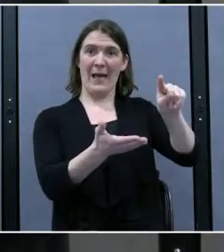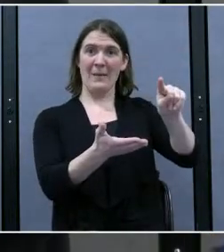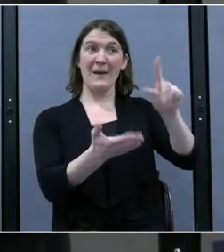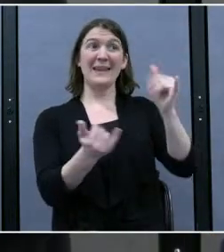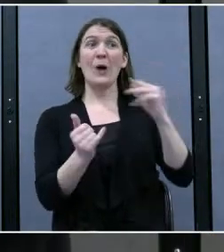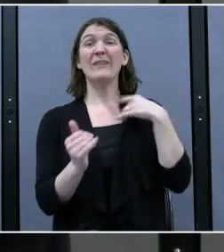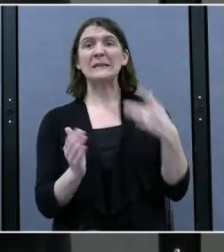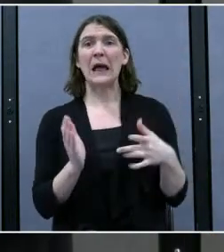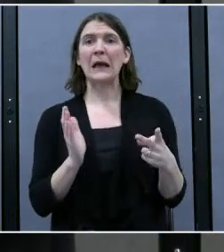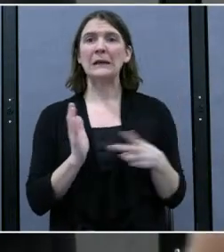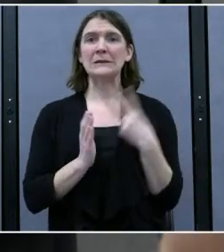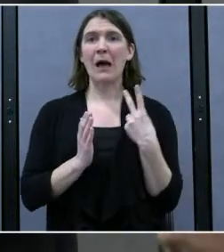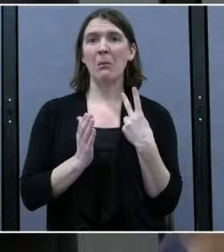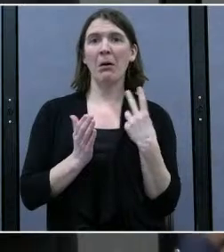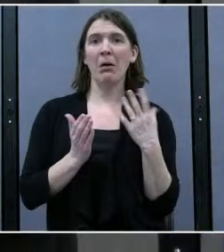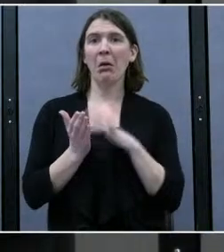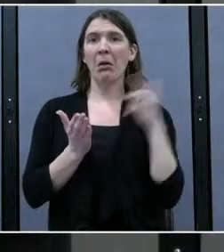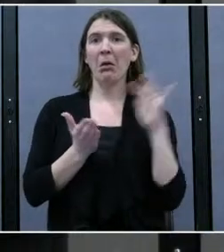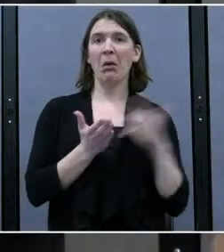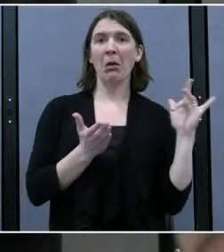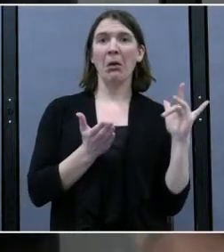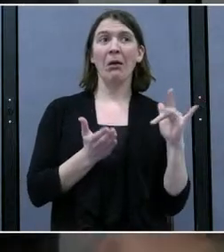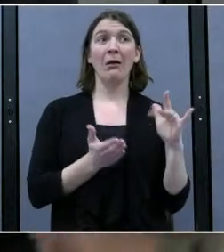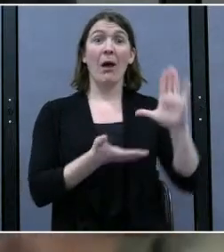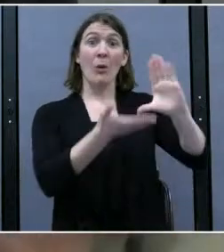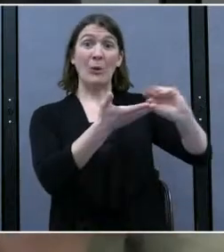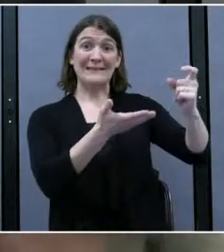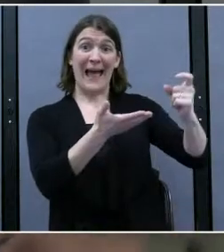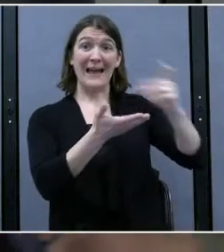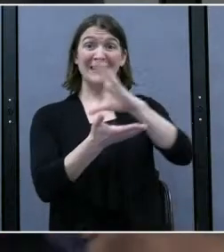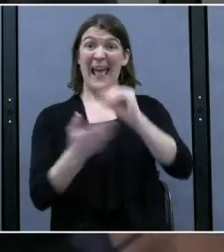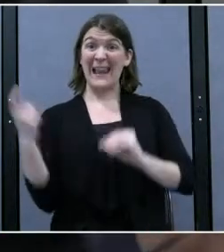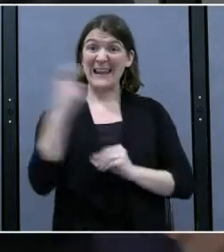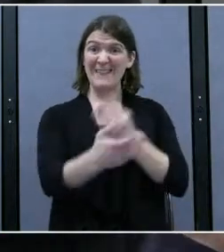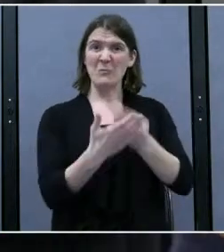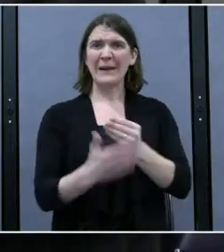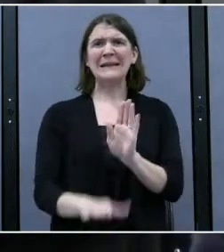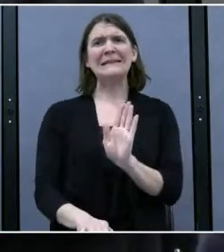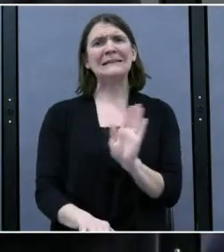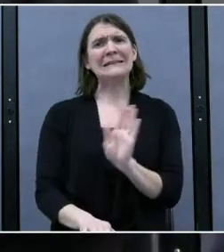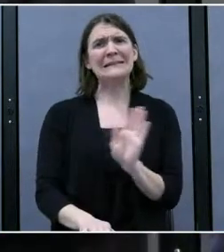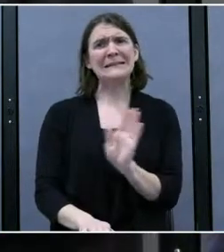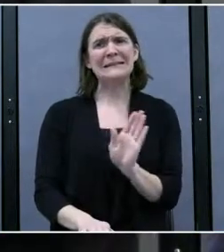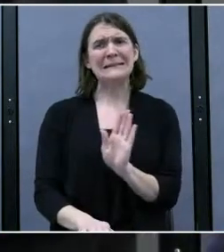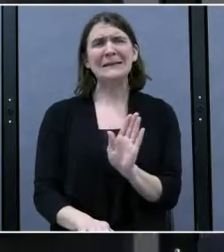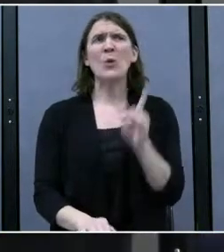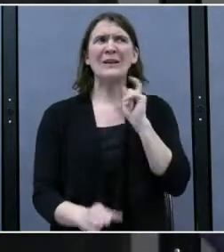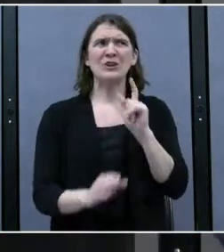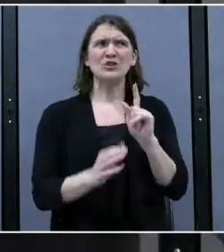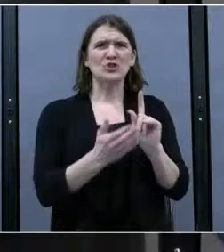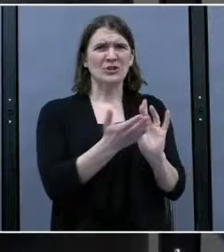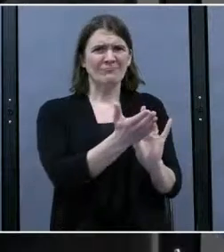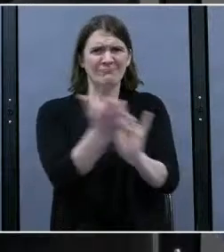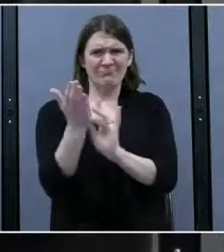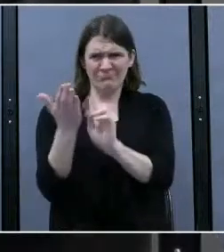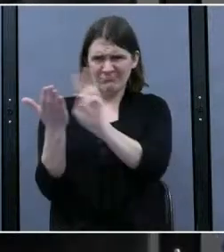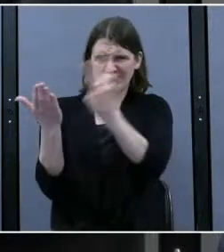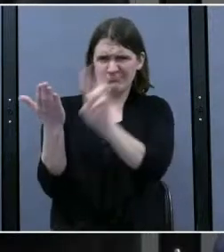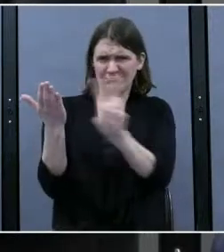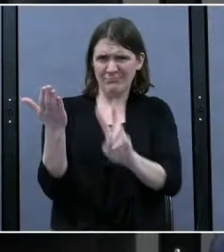double dipping. I think that issue should be resolved to ascertain the people that